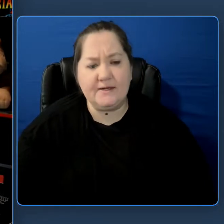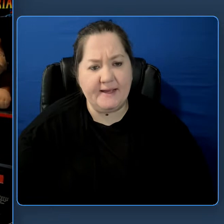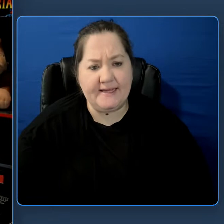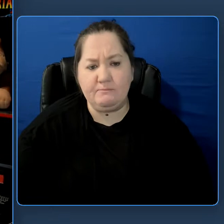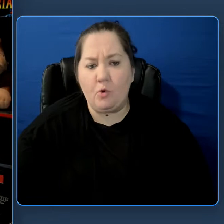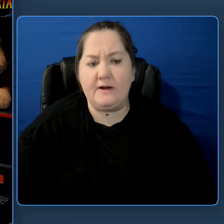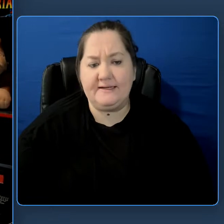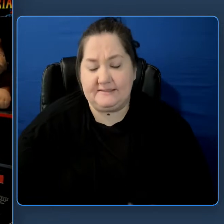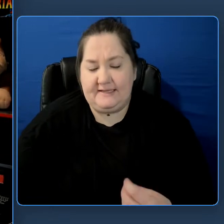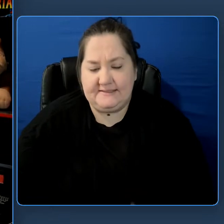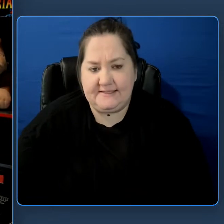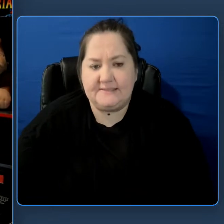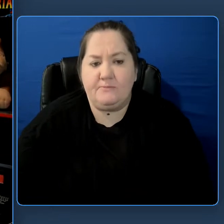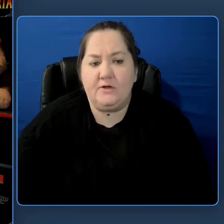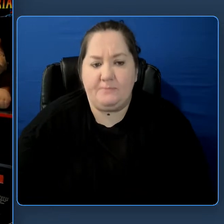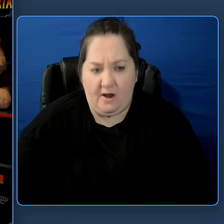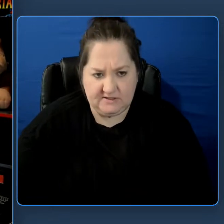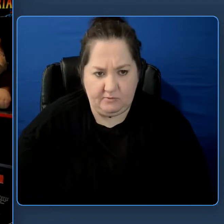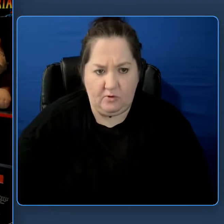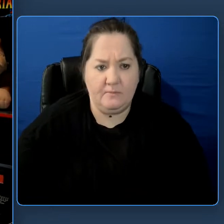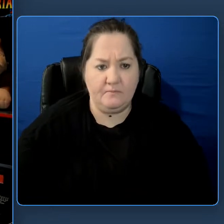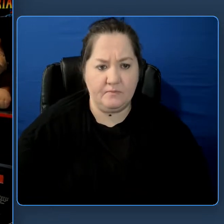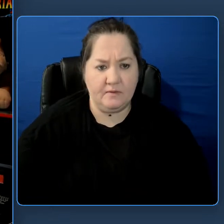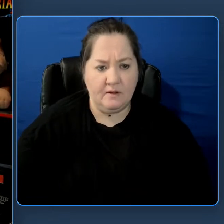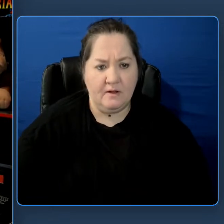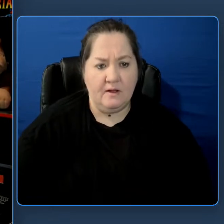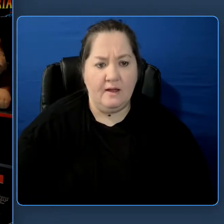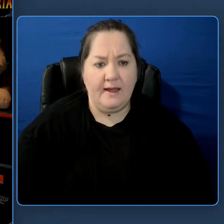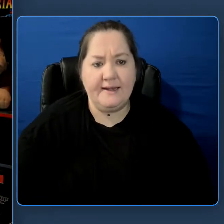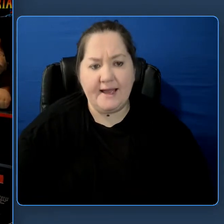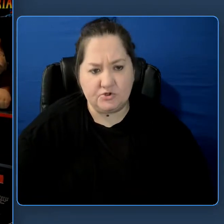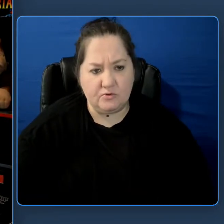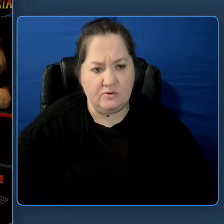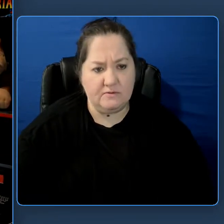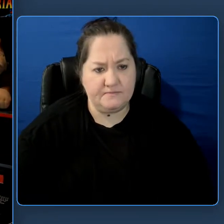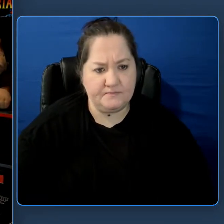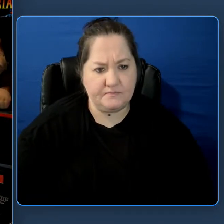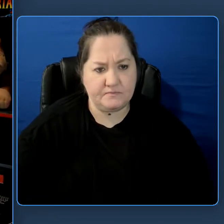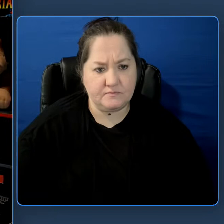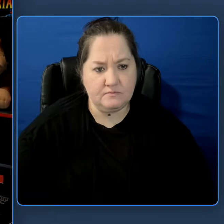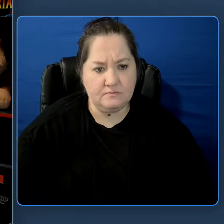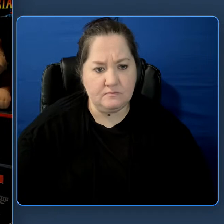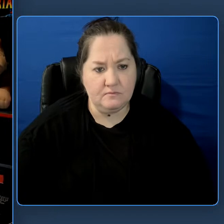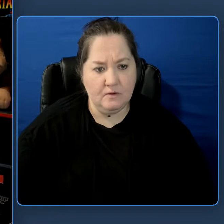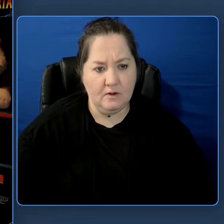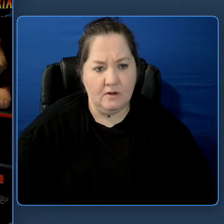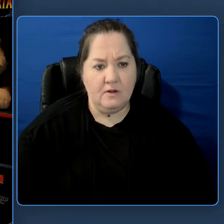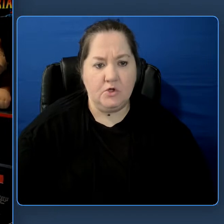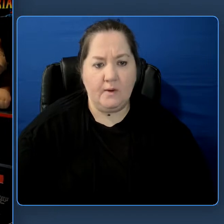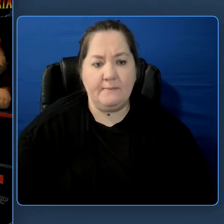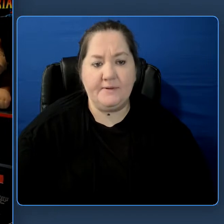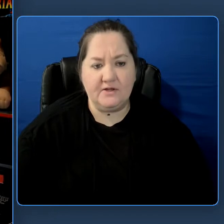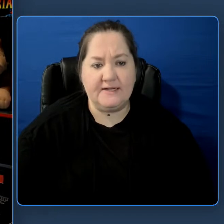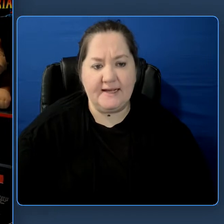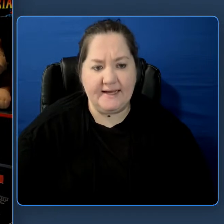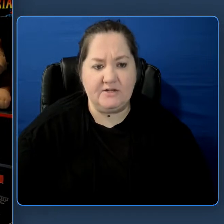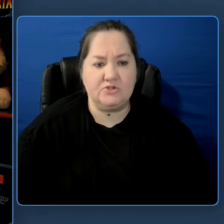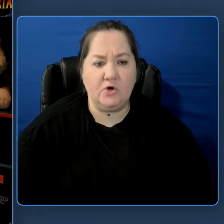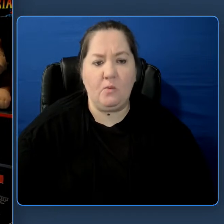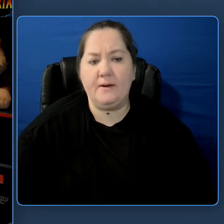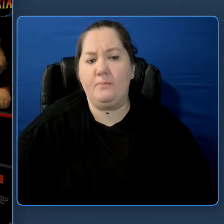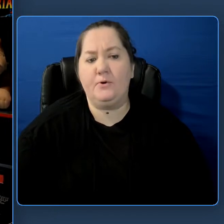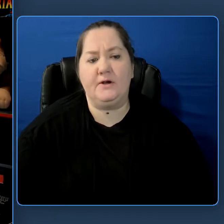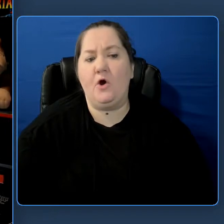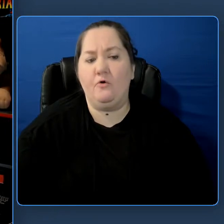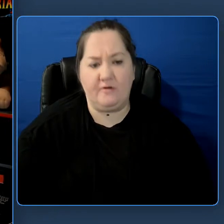doing, you're trying to make it more accessible as possible and natural. You want to build it in.